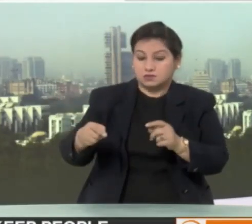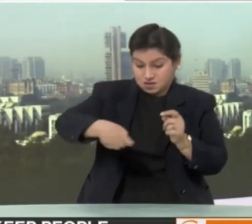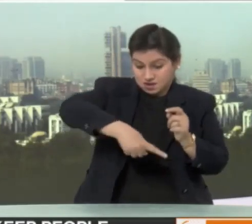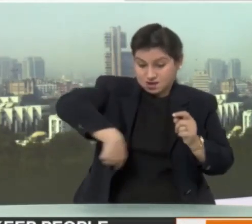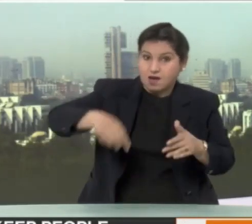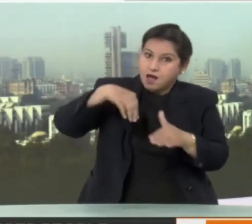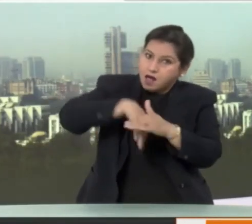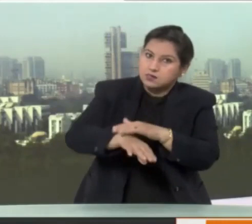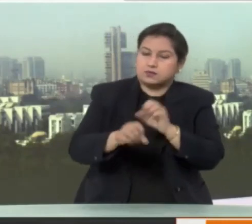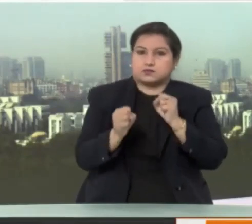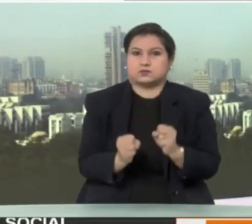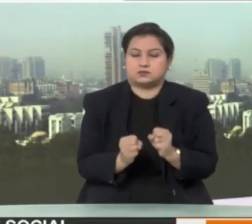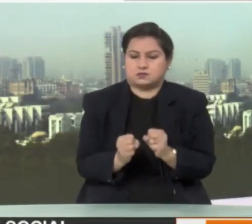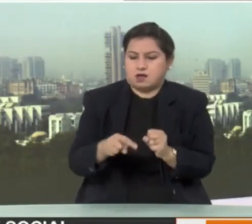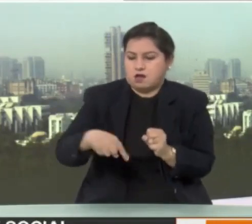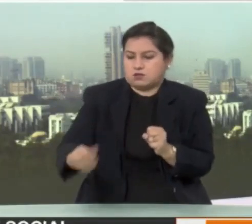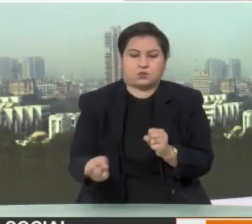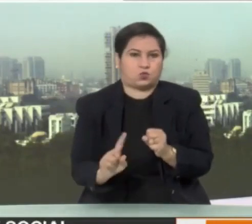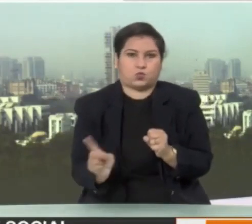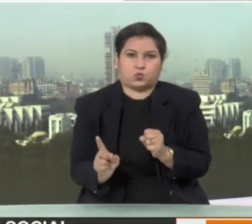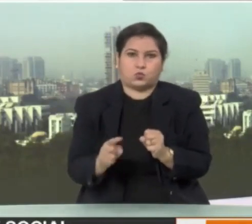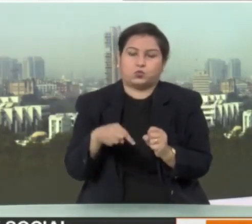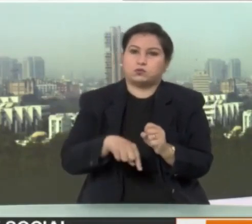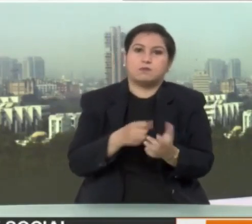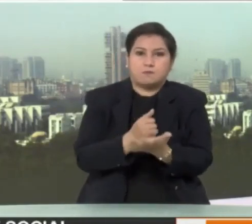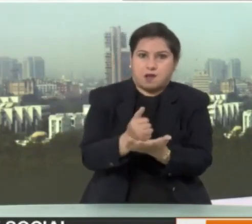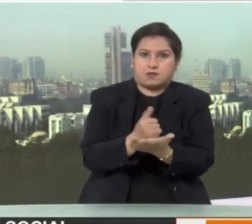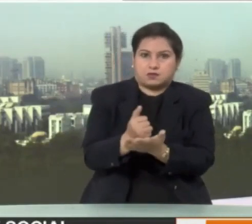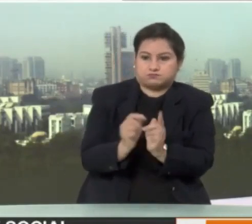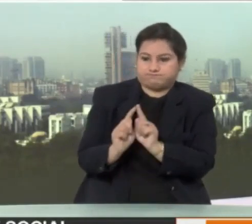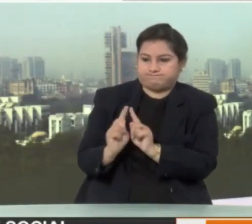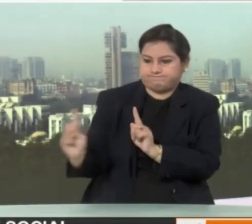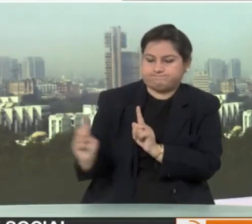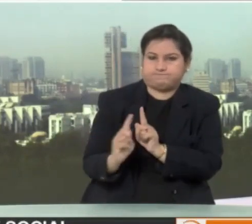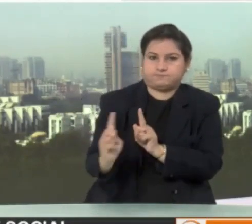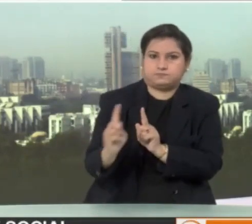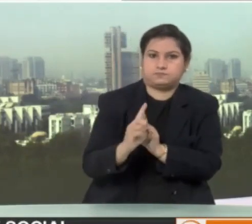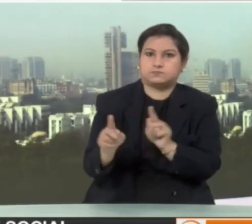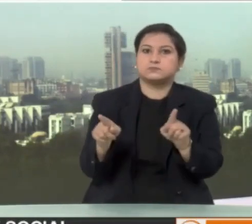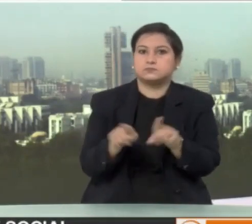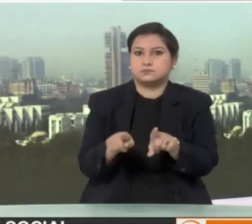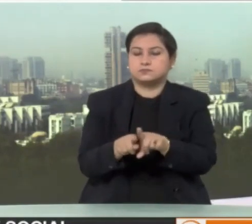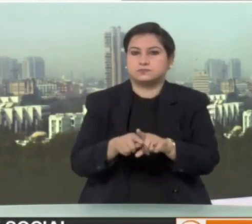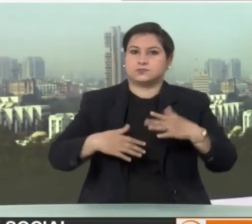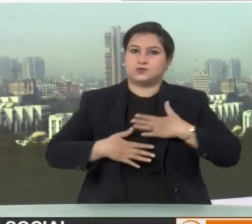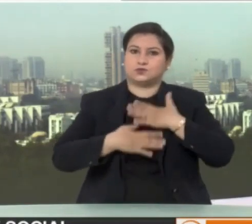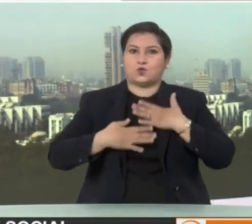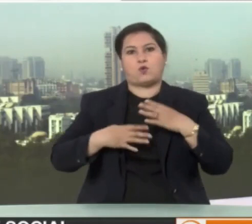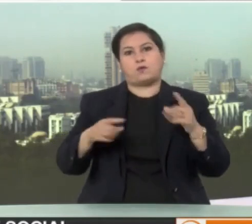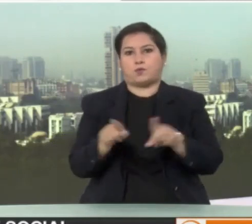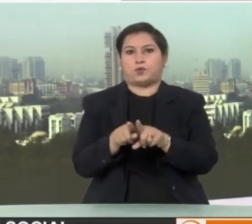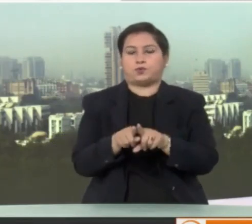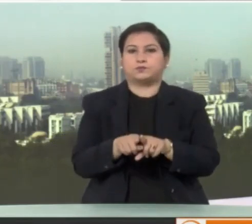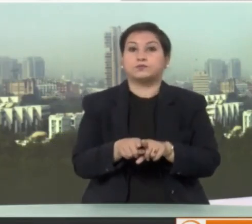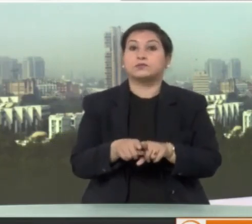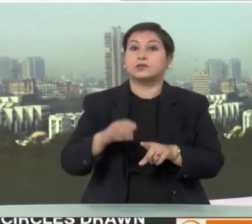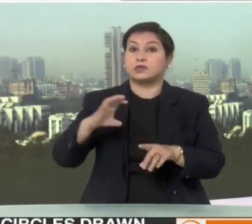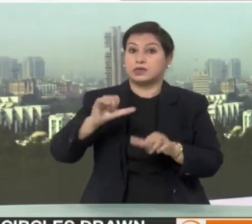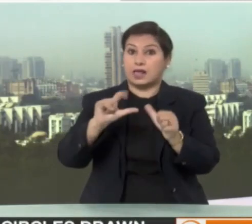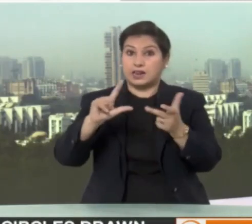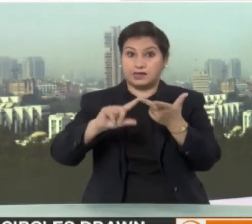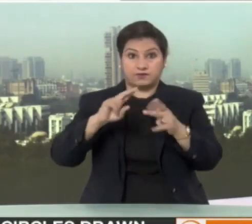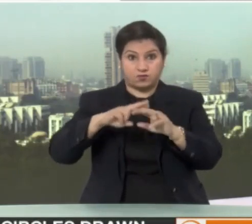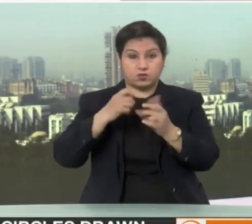circles marked out on the grass in order to practice social distancing as well as enjoy the outdoors. California has